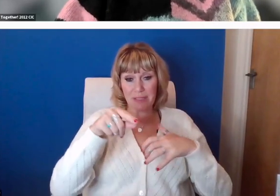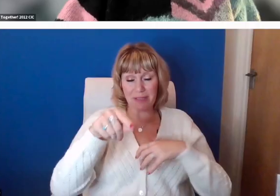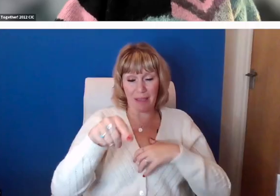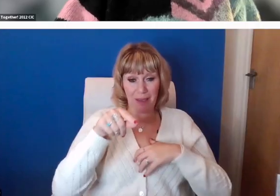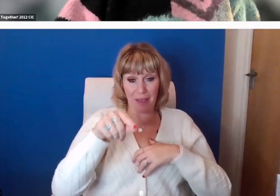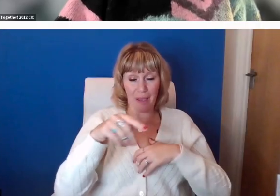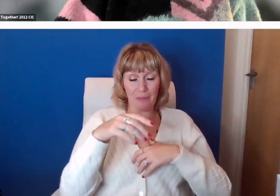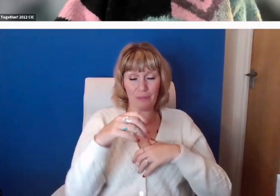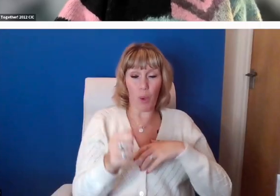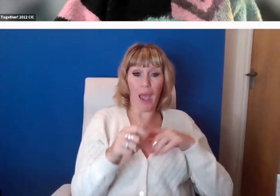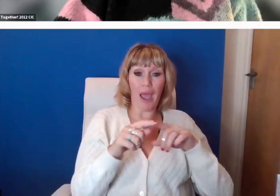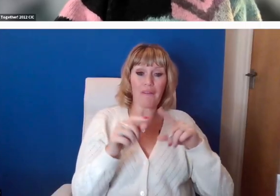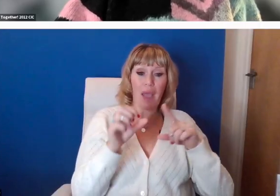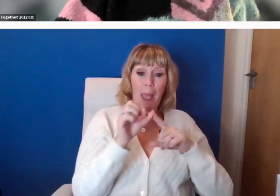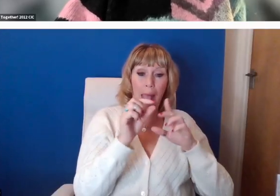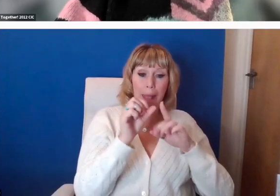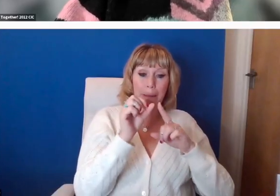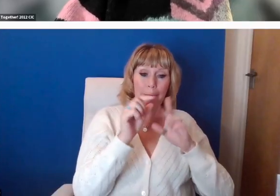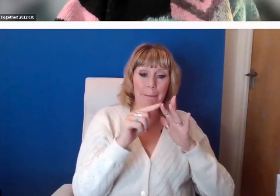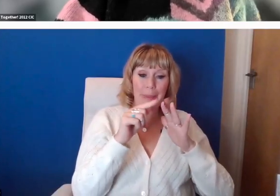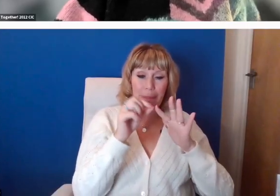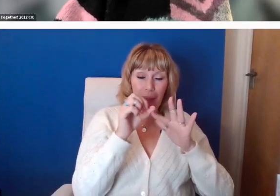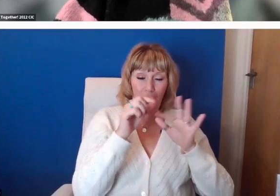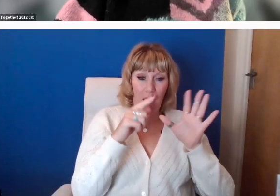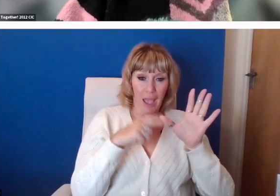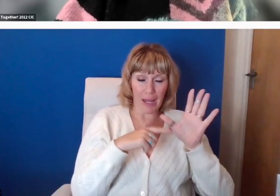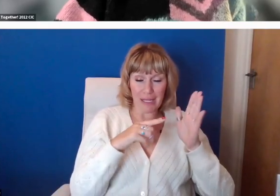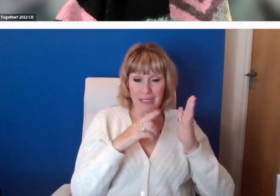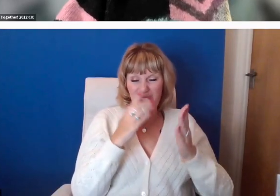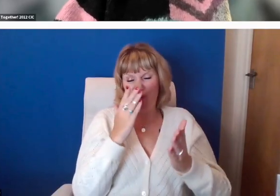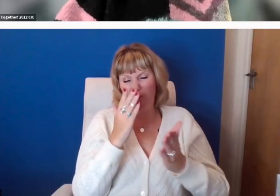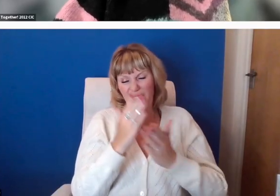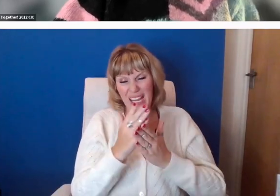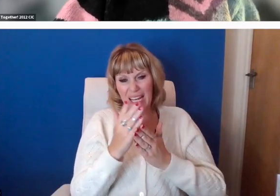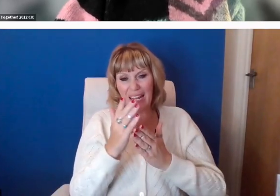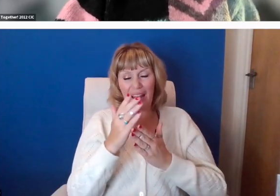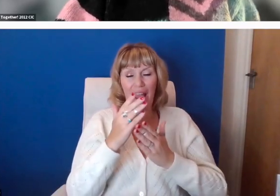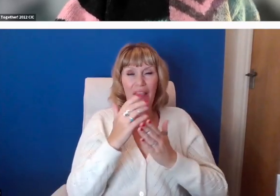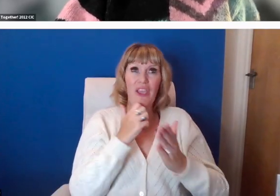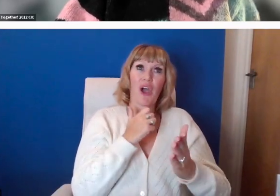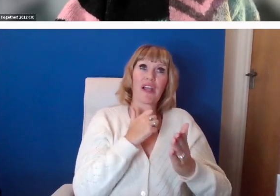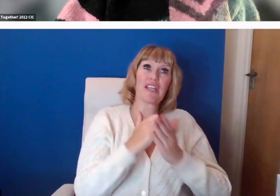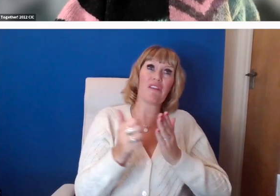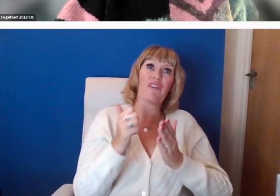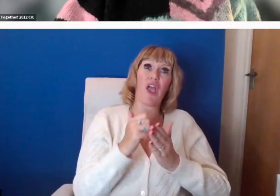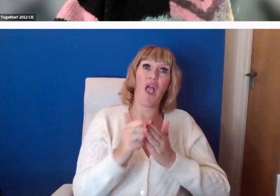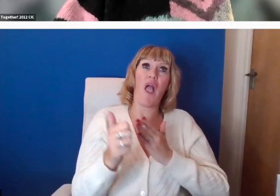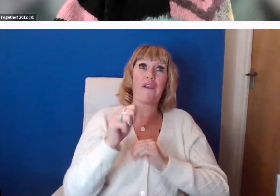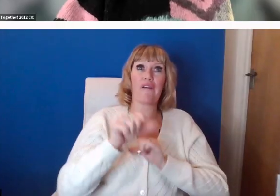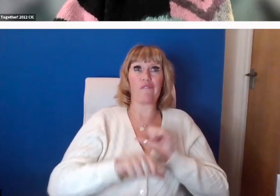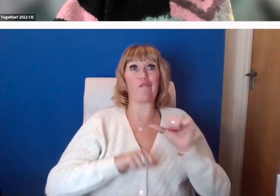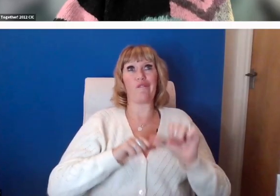Pippa, but it's not in a conventional, it's the composition just isn't conventional at all. So,